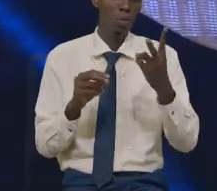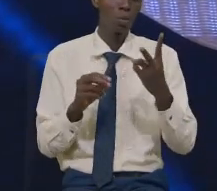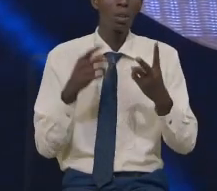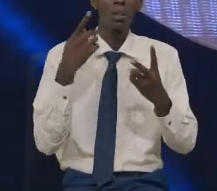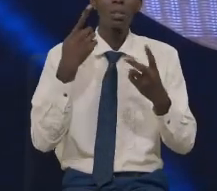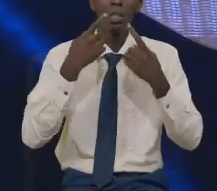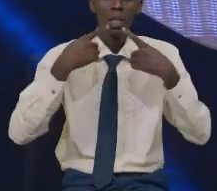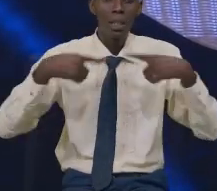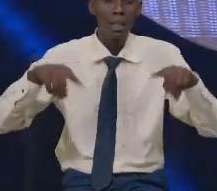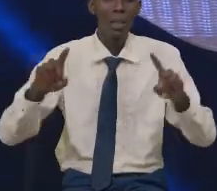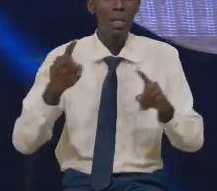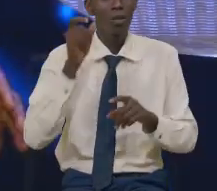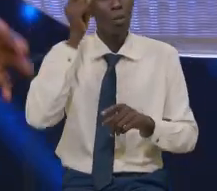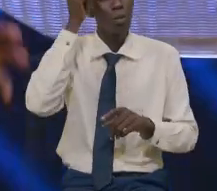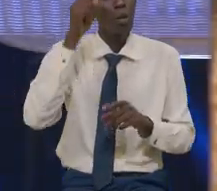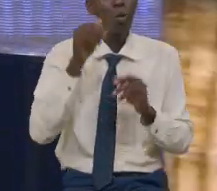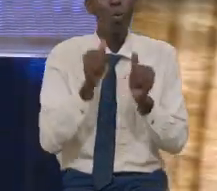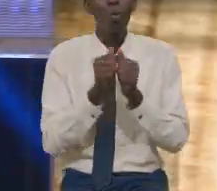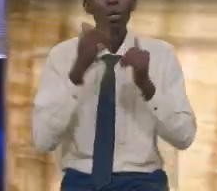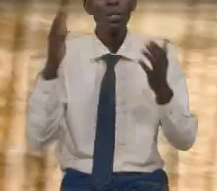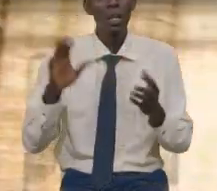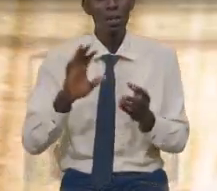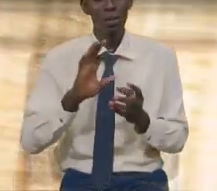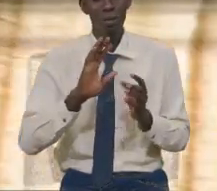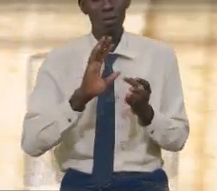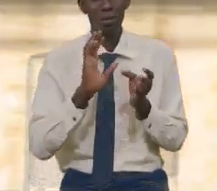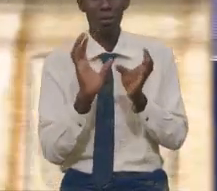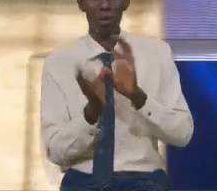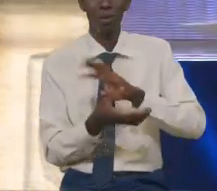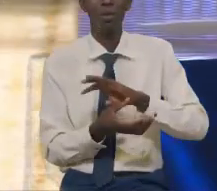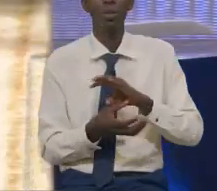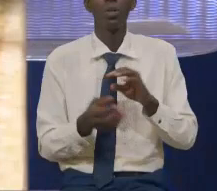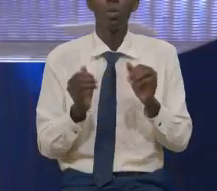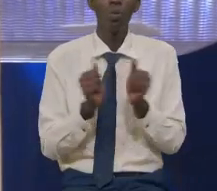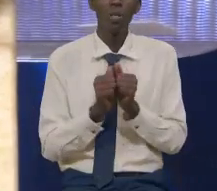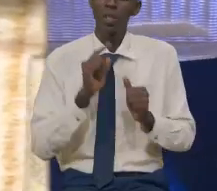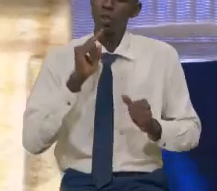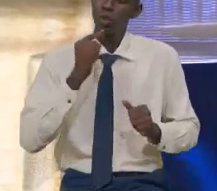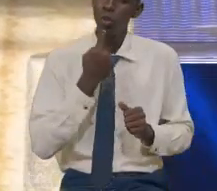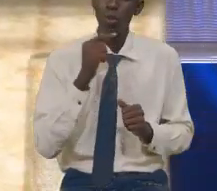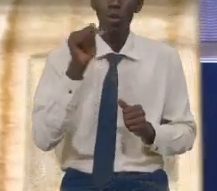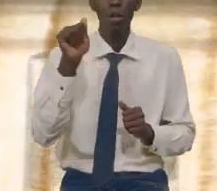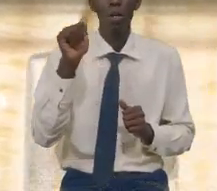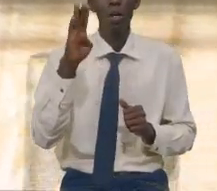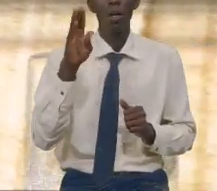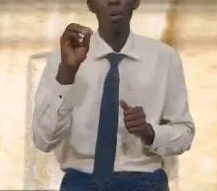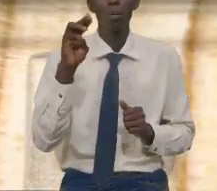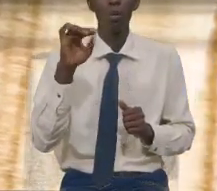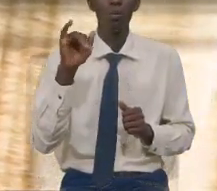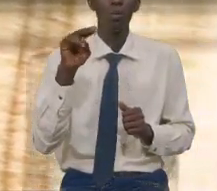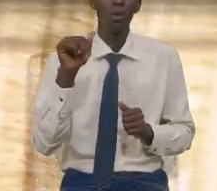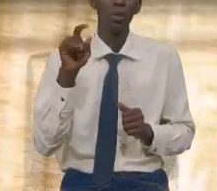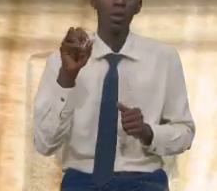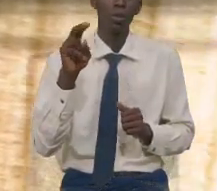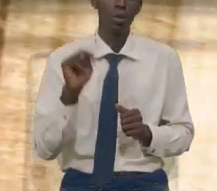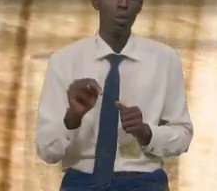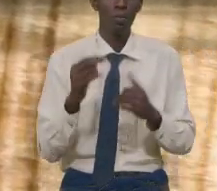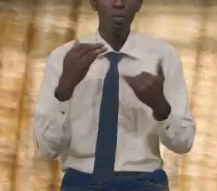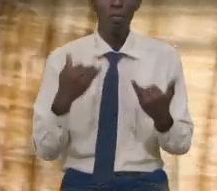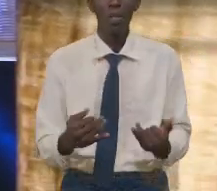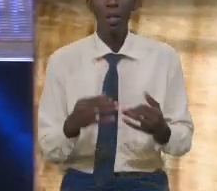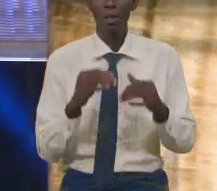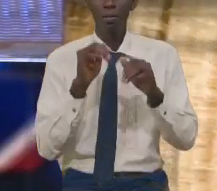without conversion from grievous abomination. Three things we're looking at here. Number one, the